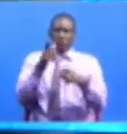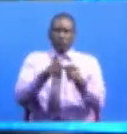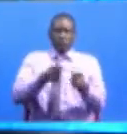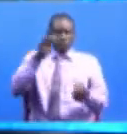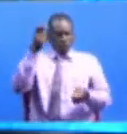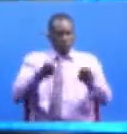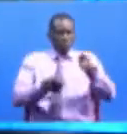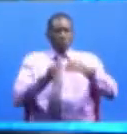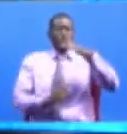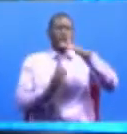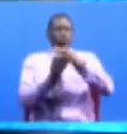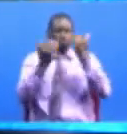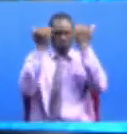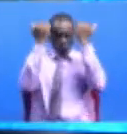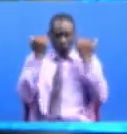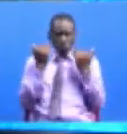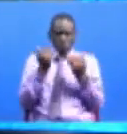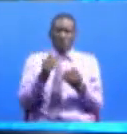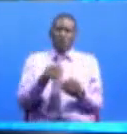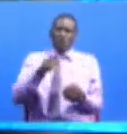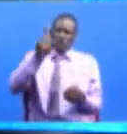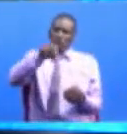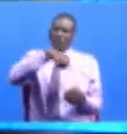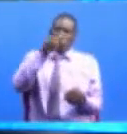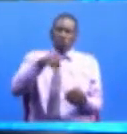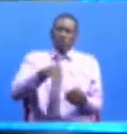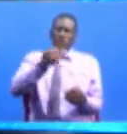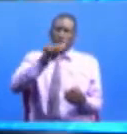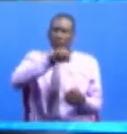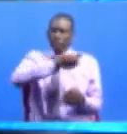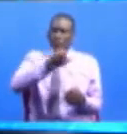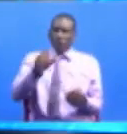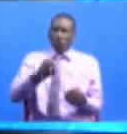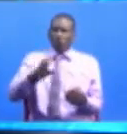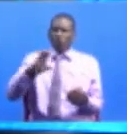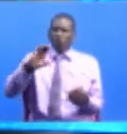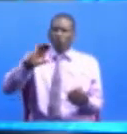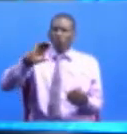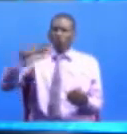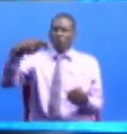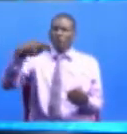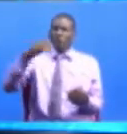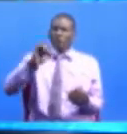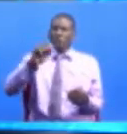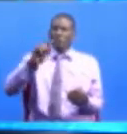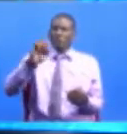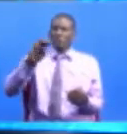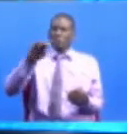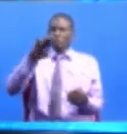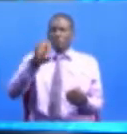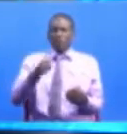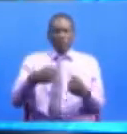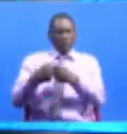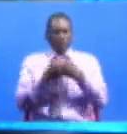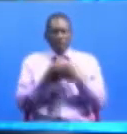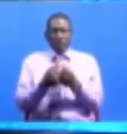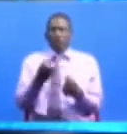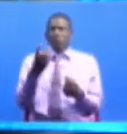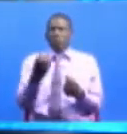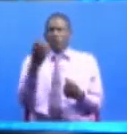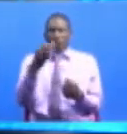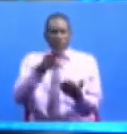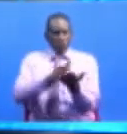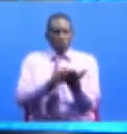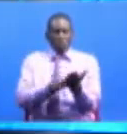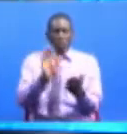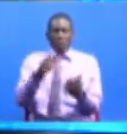the Supreme Court dismissing Chitembwe's petition, in which he challenged a February 2023 recommendation by a